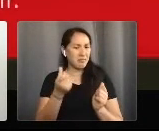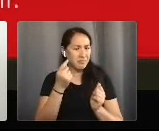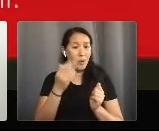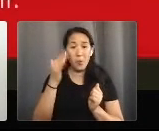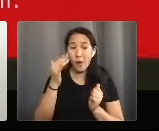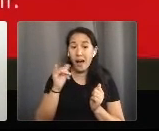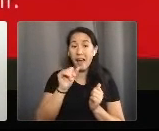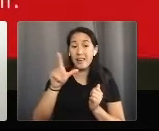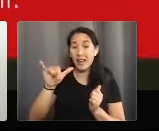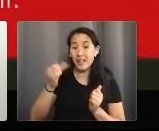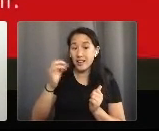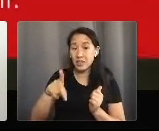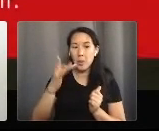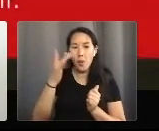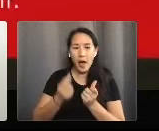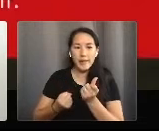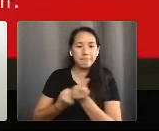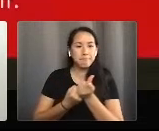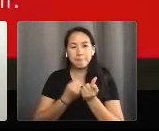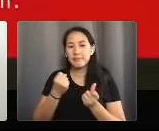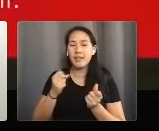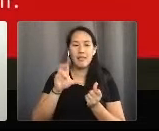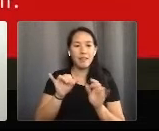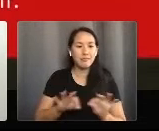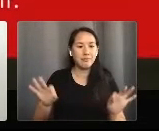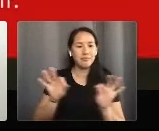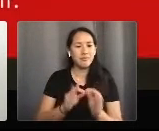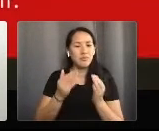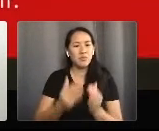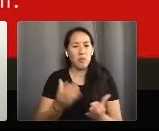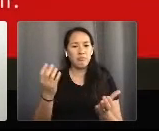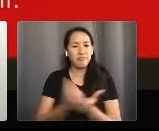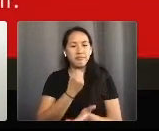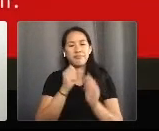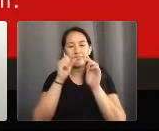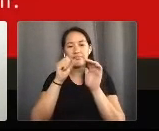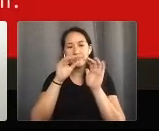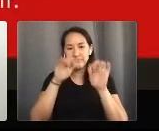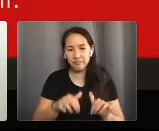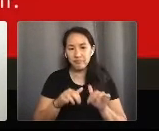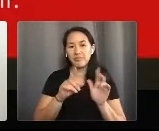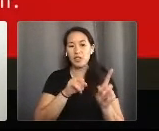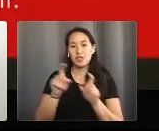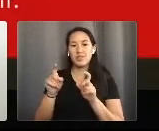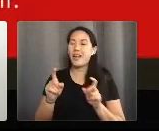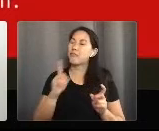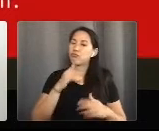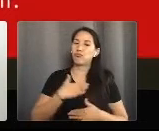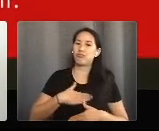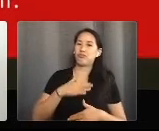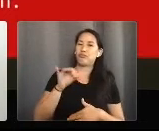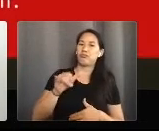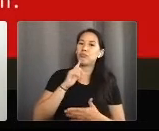is important. So if you would just take a moment, if you haven't already, to fill out the survey, we'd be really appreciative. That really